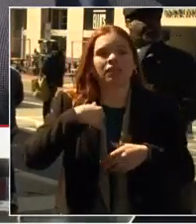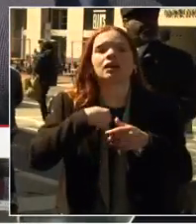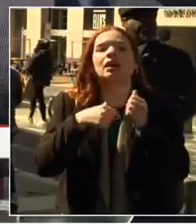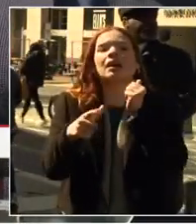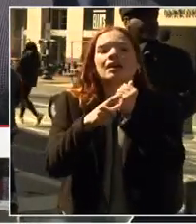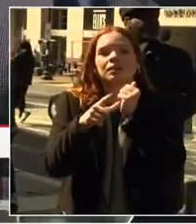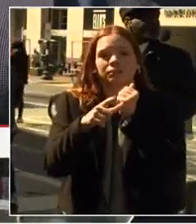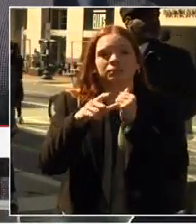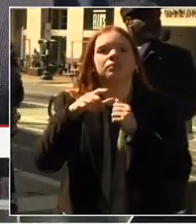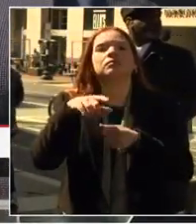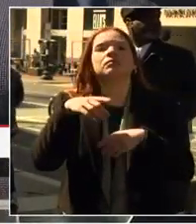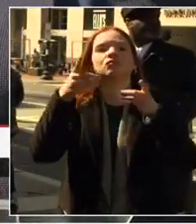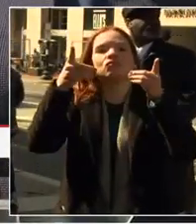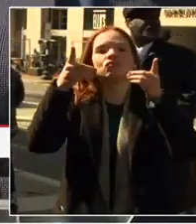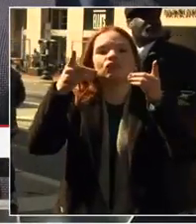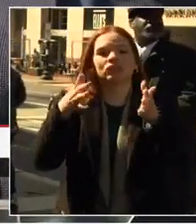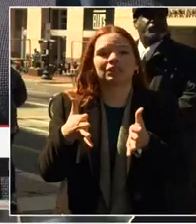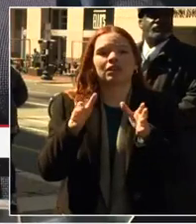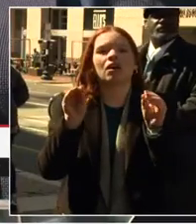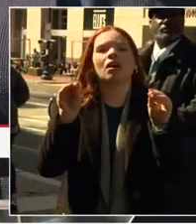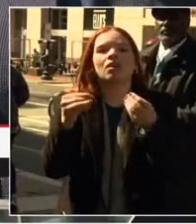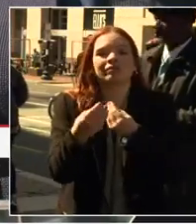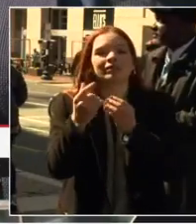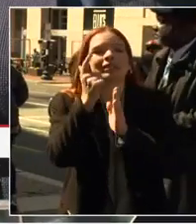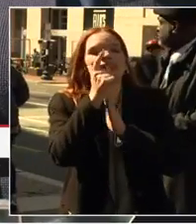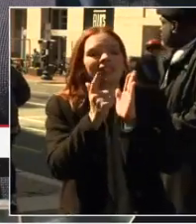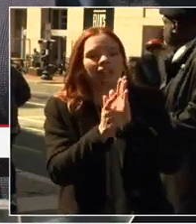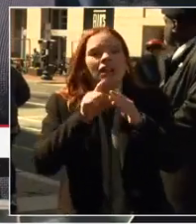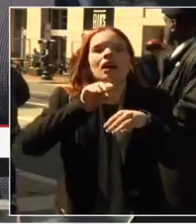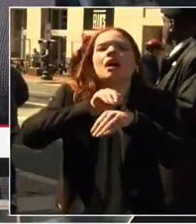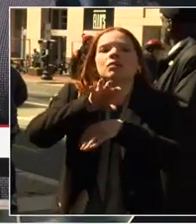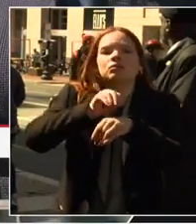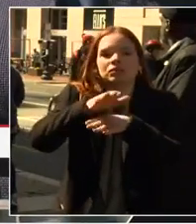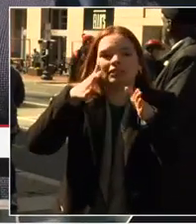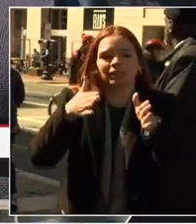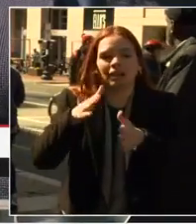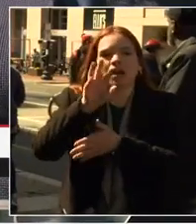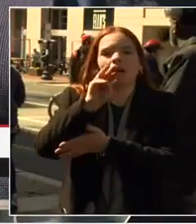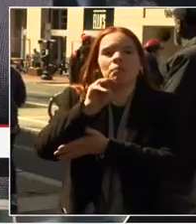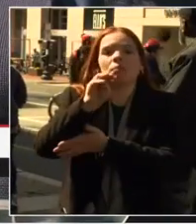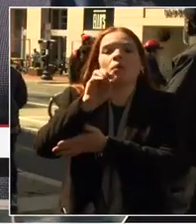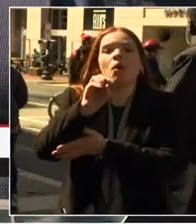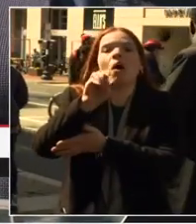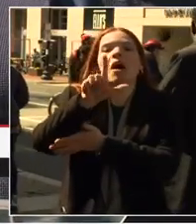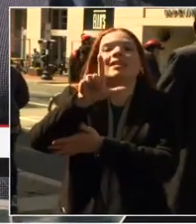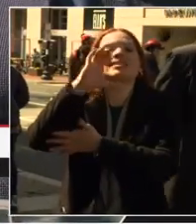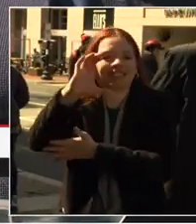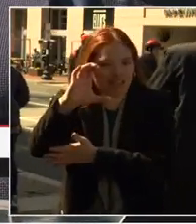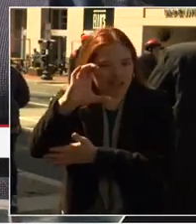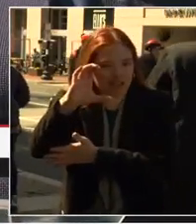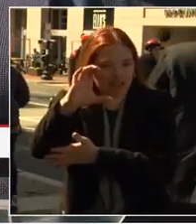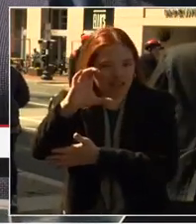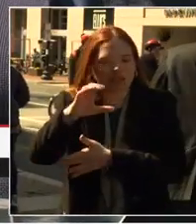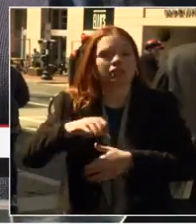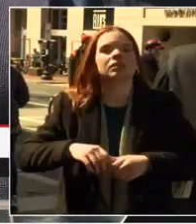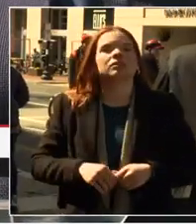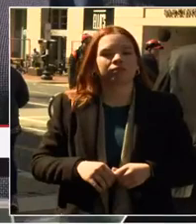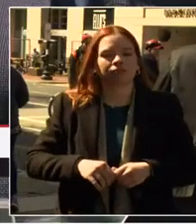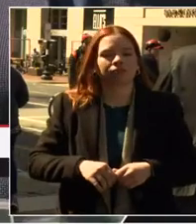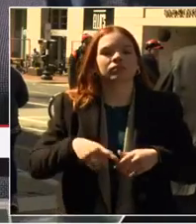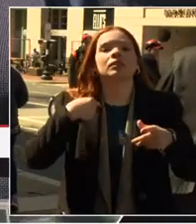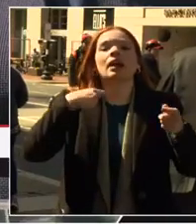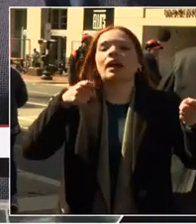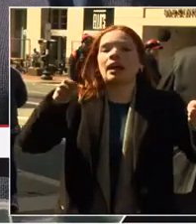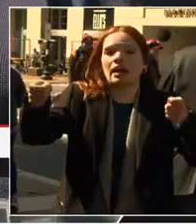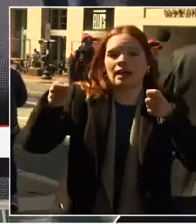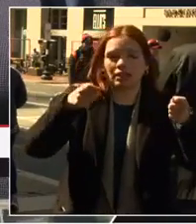MOLC. Under the directorship of Eugene A. Adams, we are managing